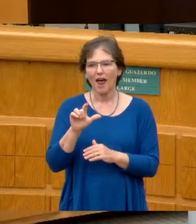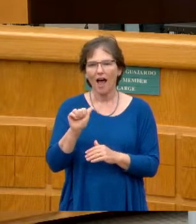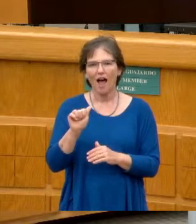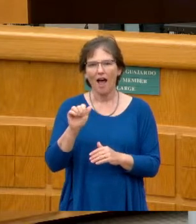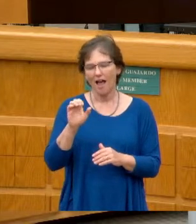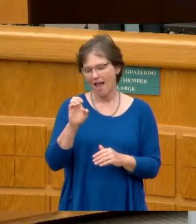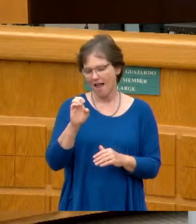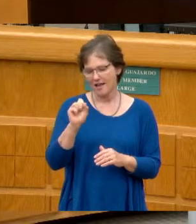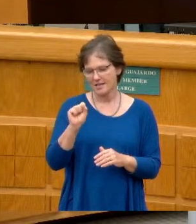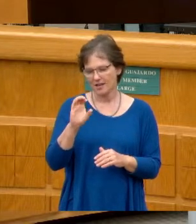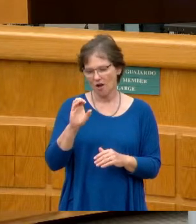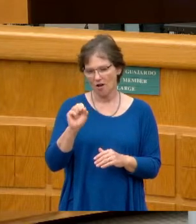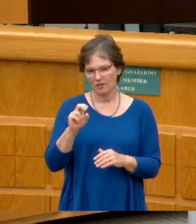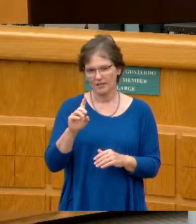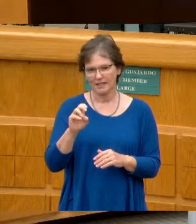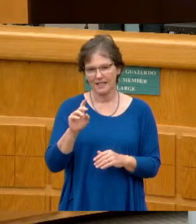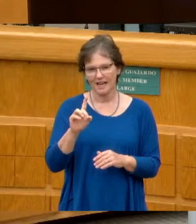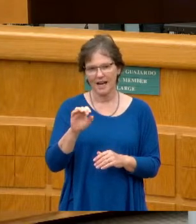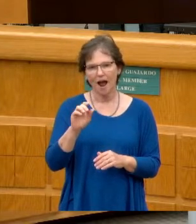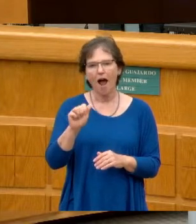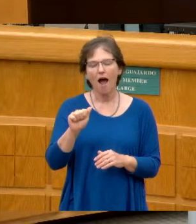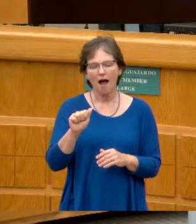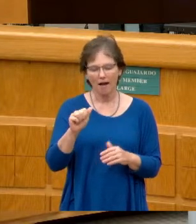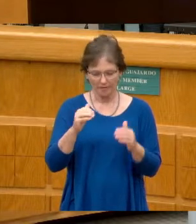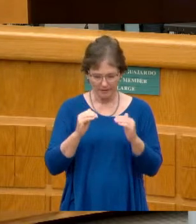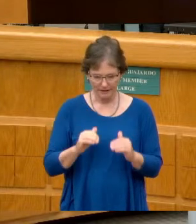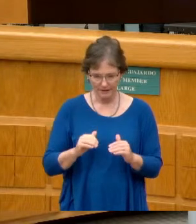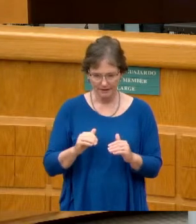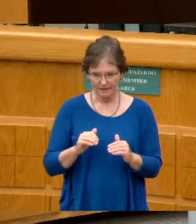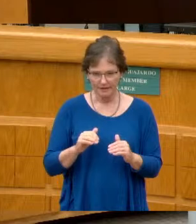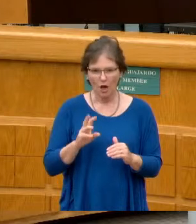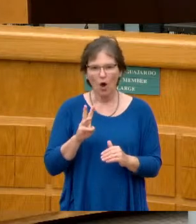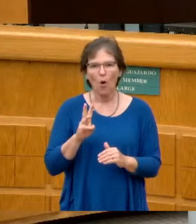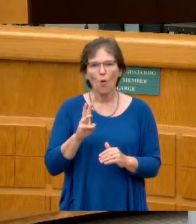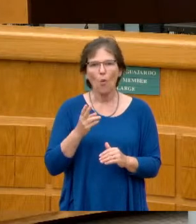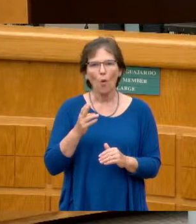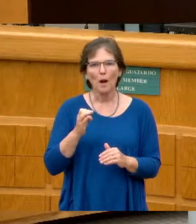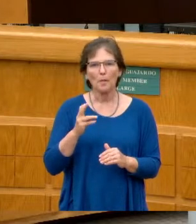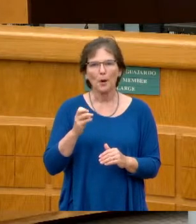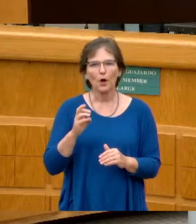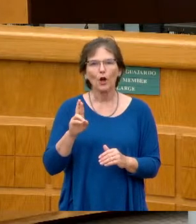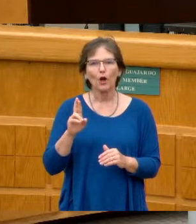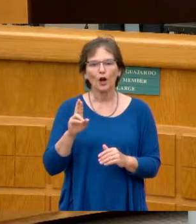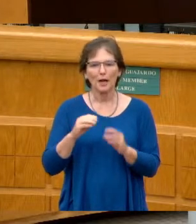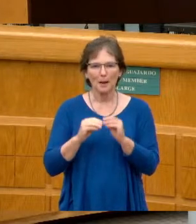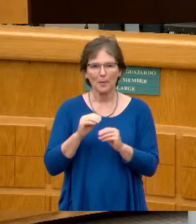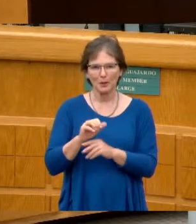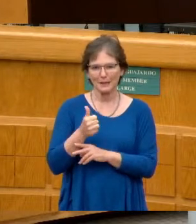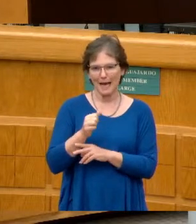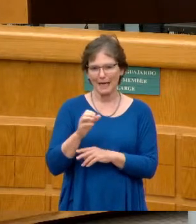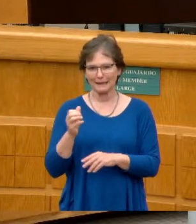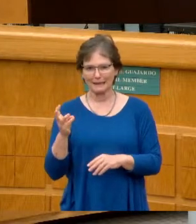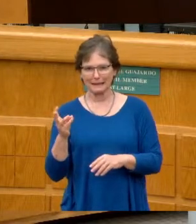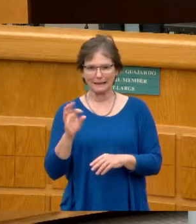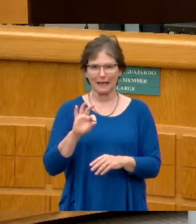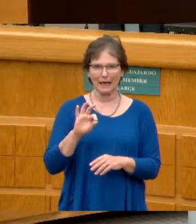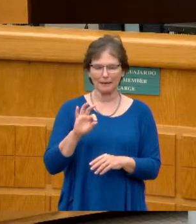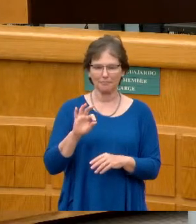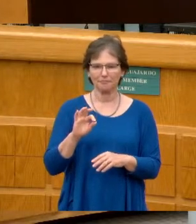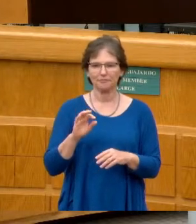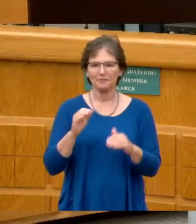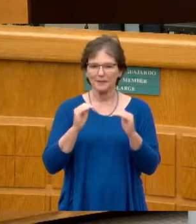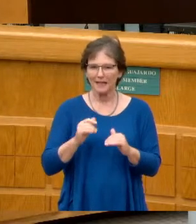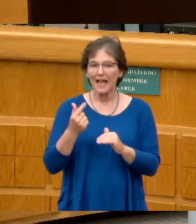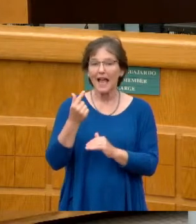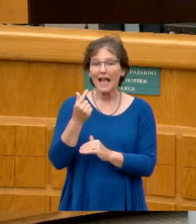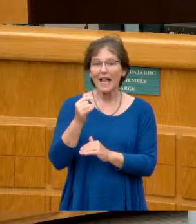El Jalisco Grill on Ennis Joslin, Bill Miller Barbecue number 2 on South Padre Island Drive, Starbucks